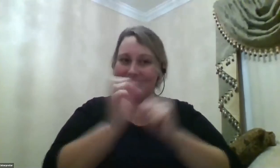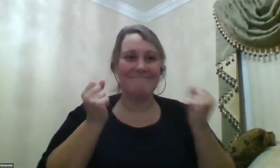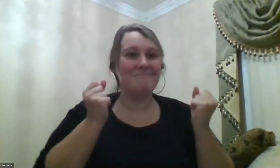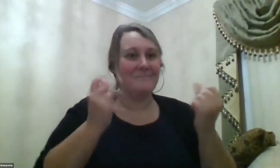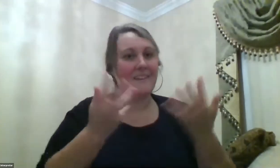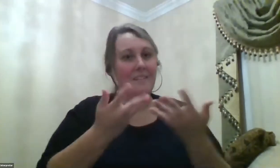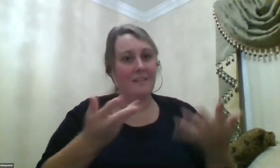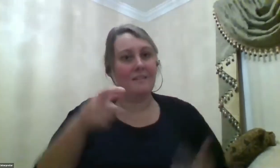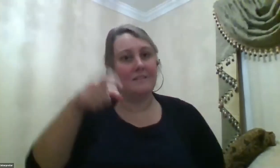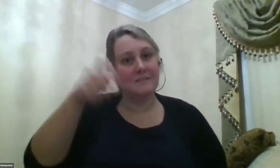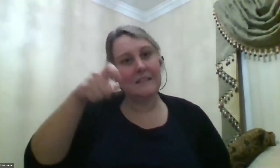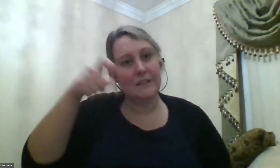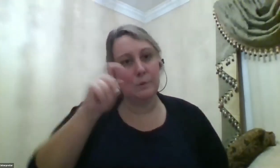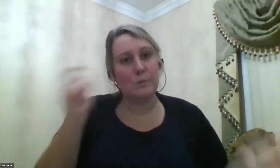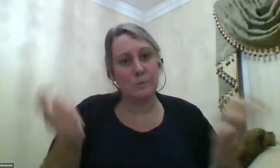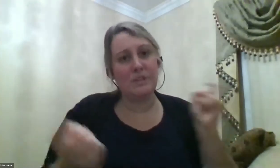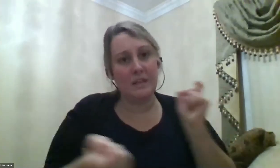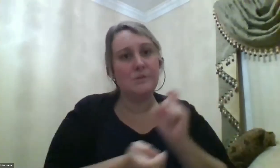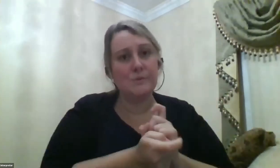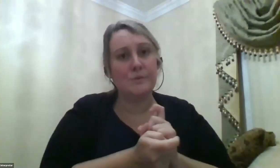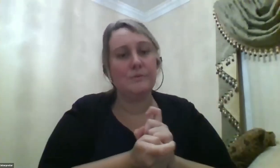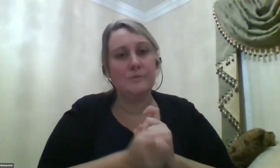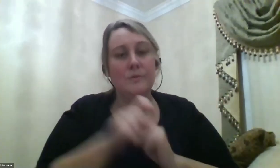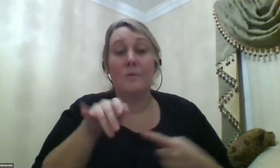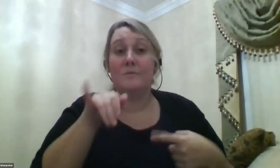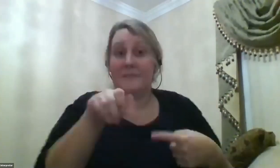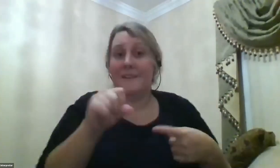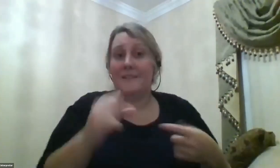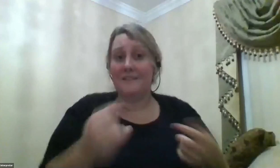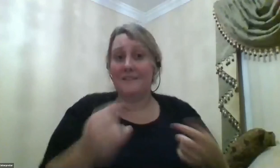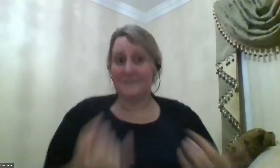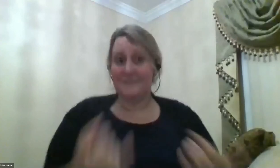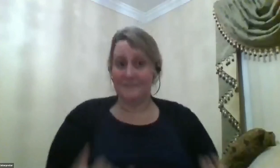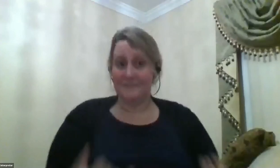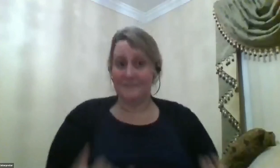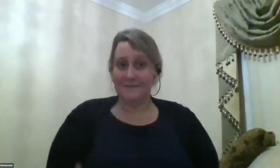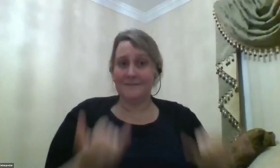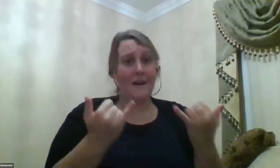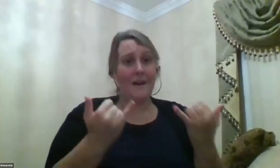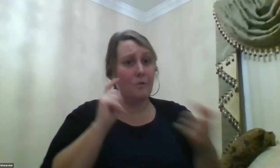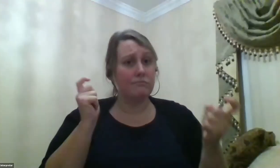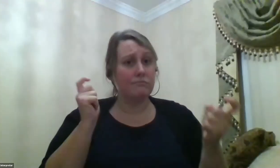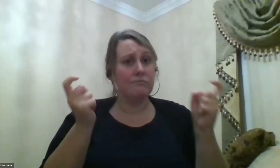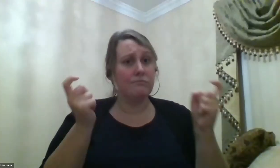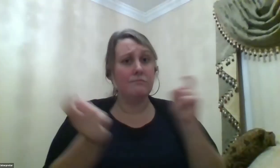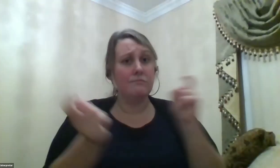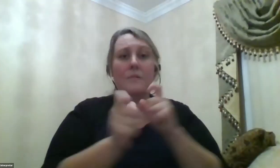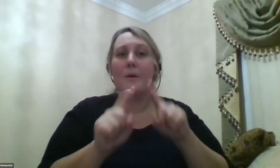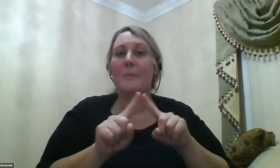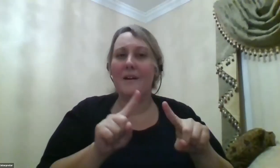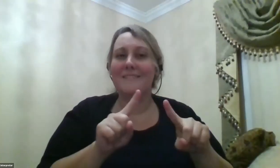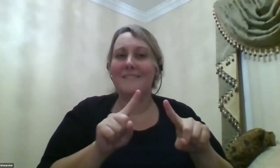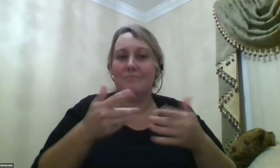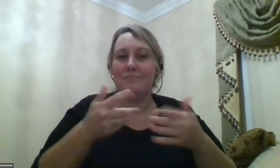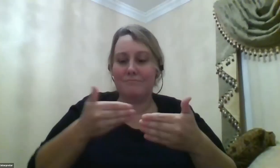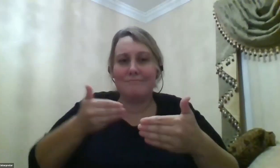actually the moment, you know, the moment was the thinking that led to the thinking and the